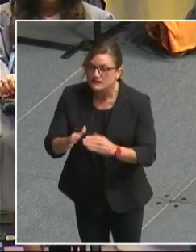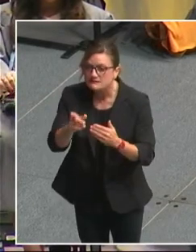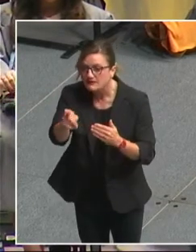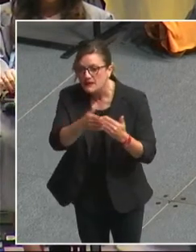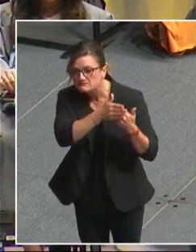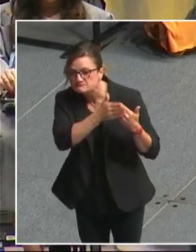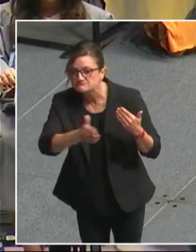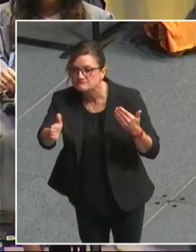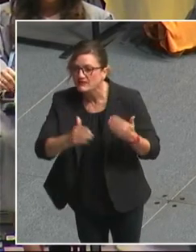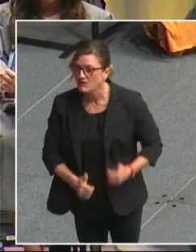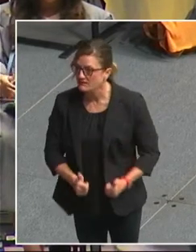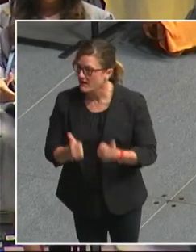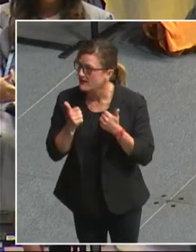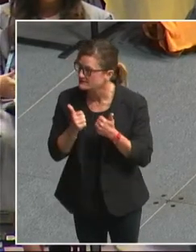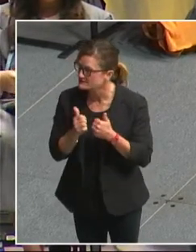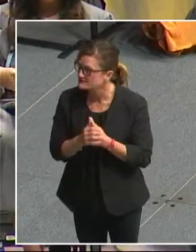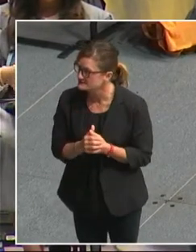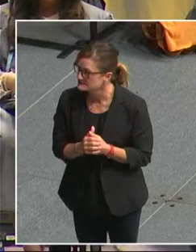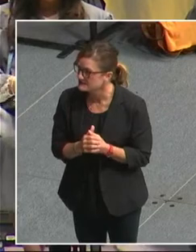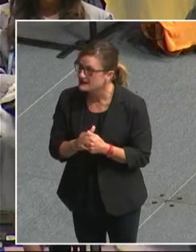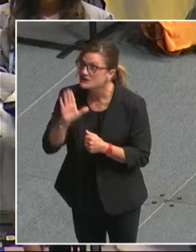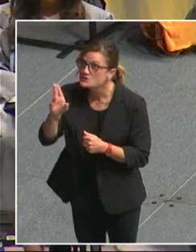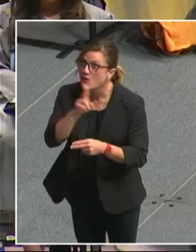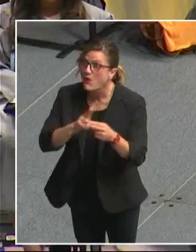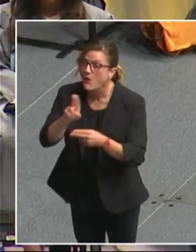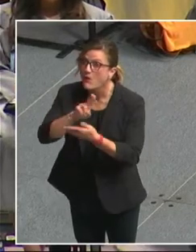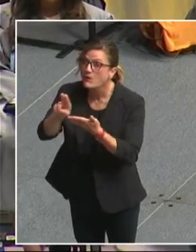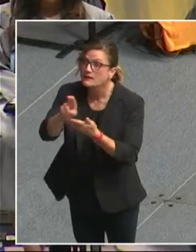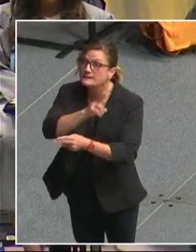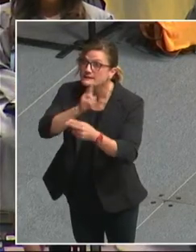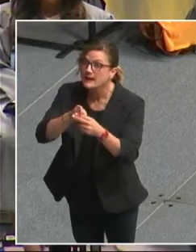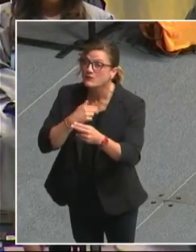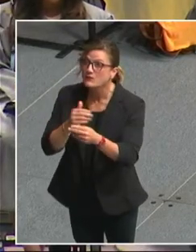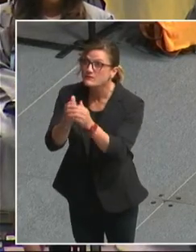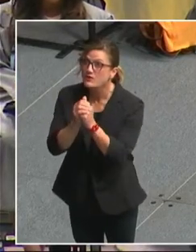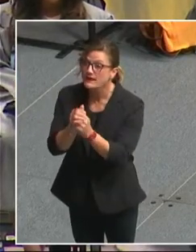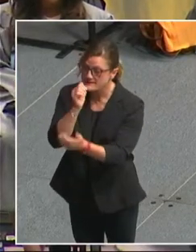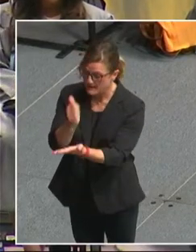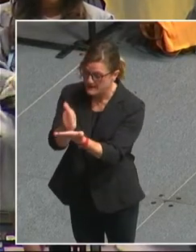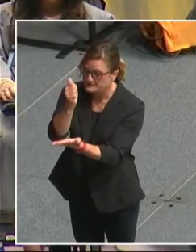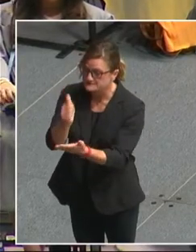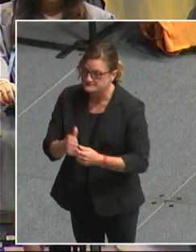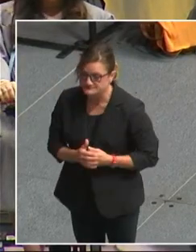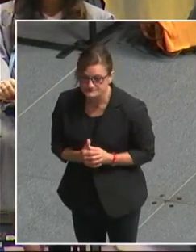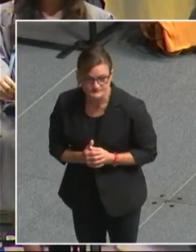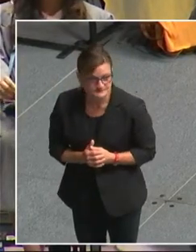or a distance. In your holy name, we pray. Amen.